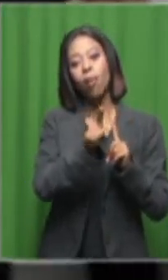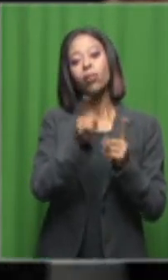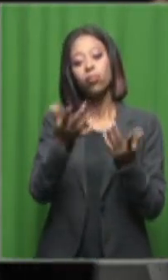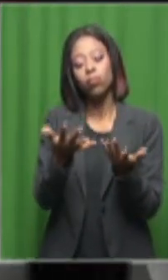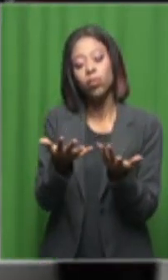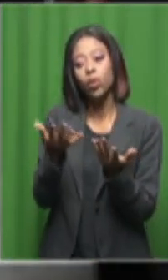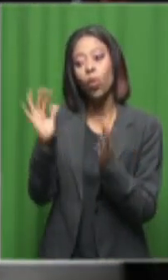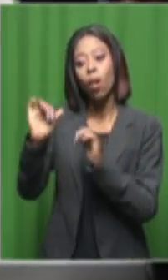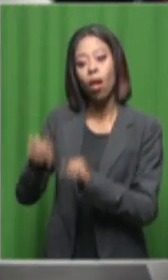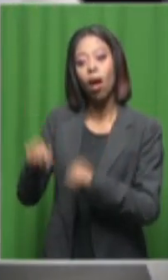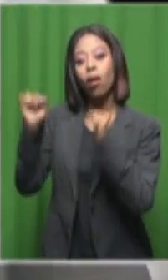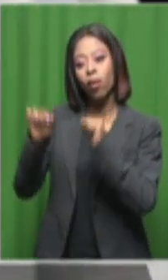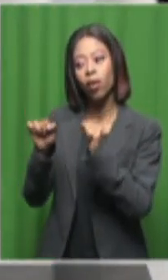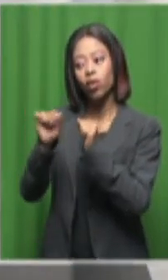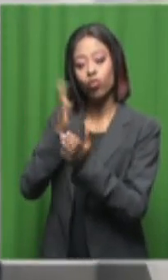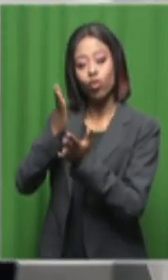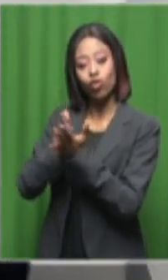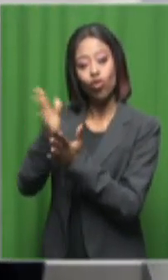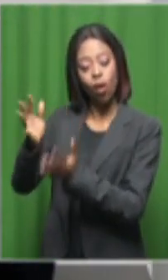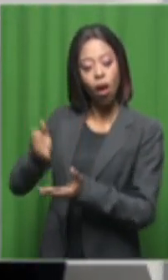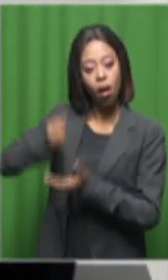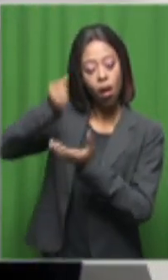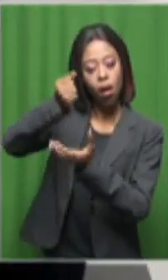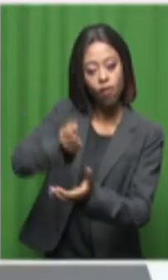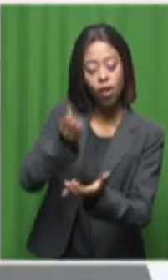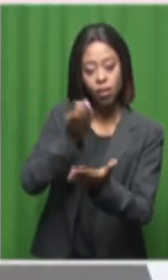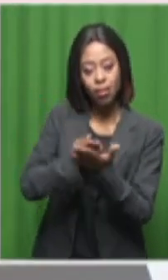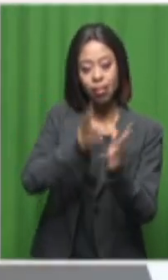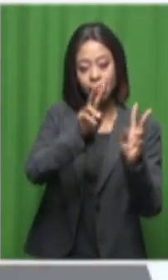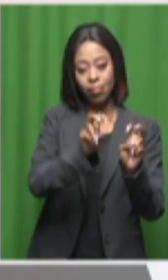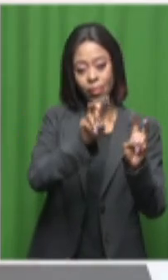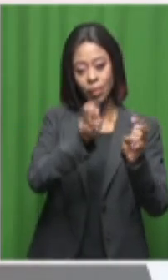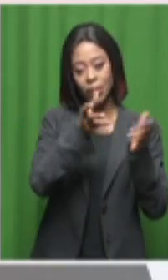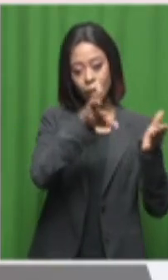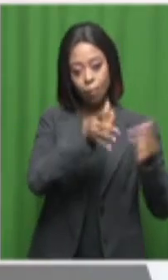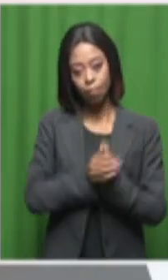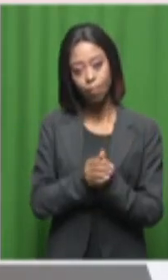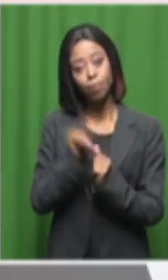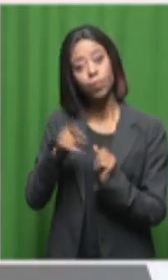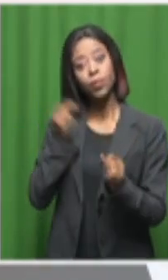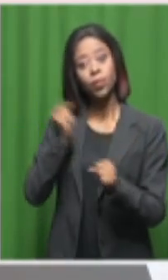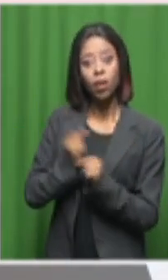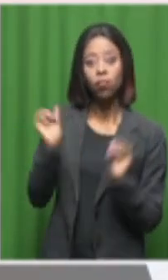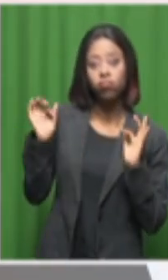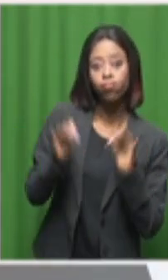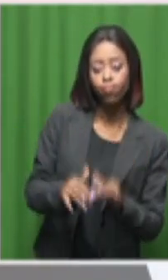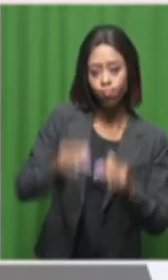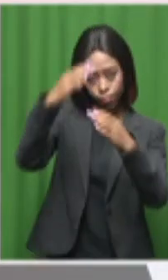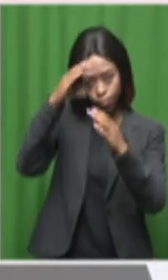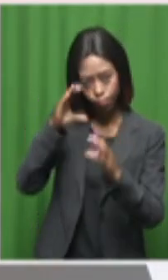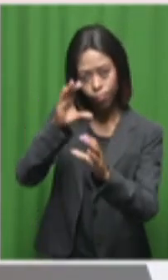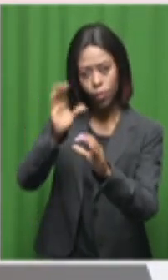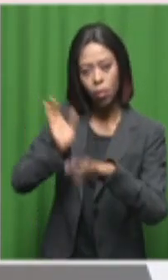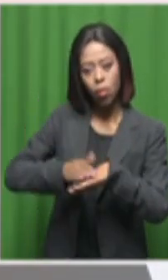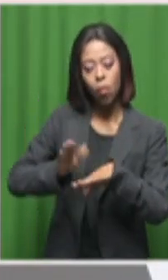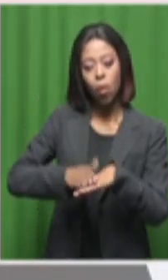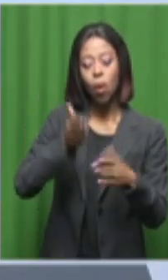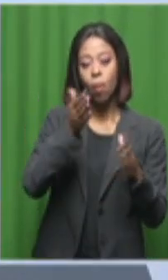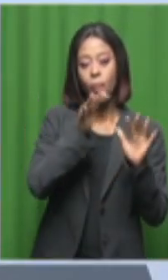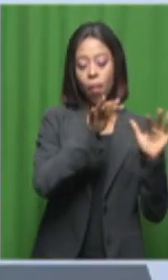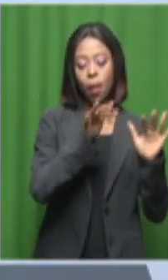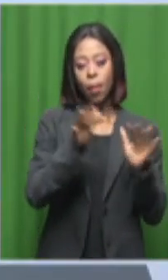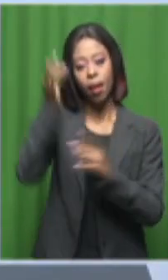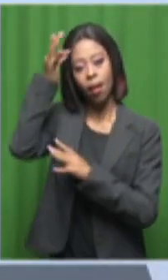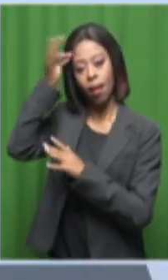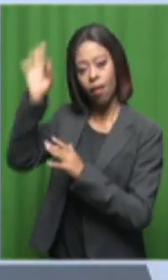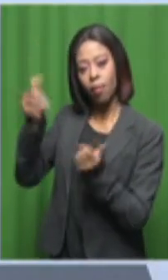private sector players to safely invest and play in the arena, adding that this year's summit will be more focused on public-private partnerships